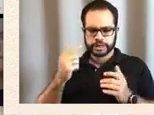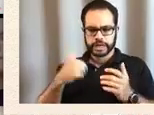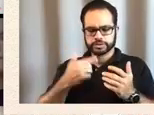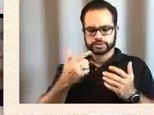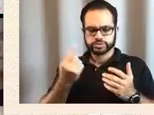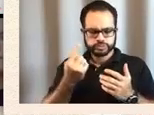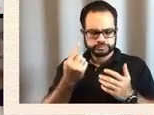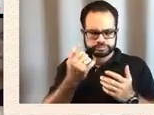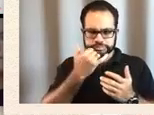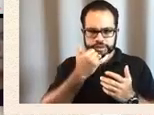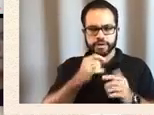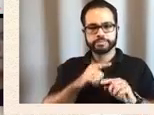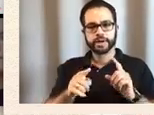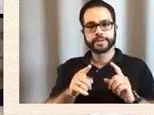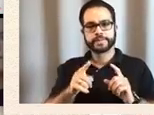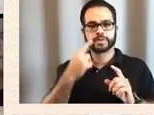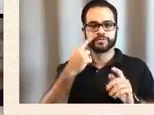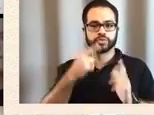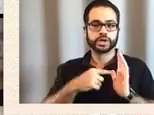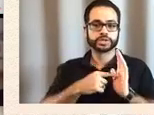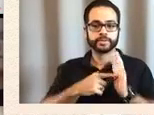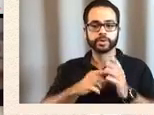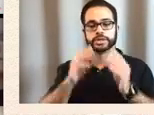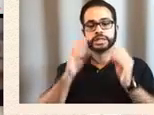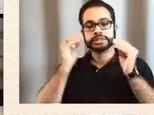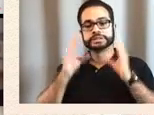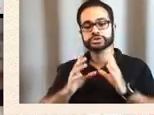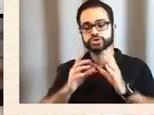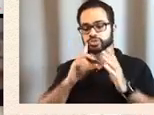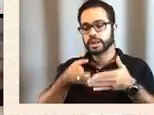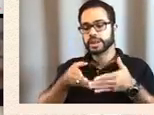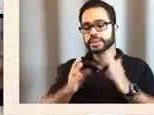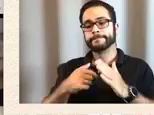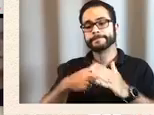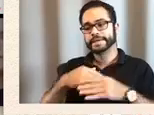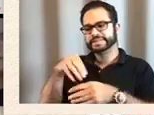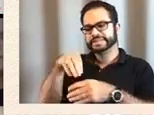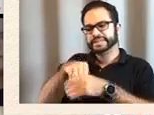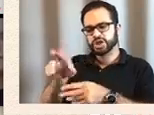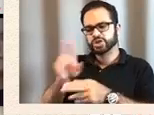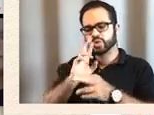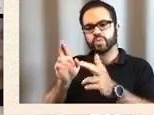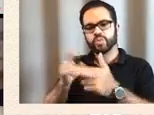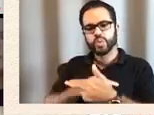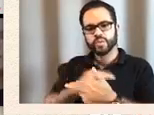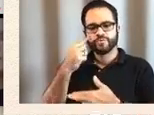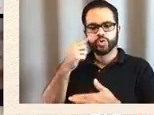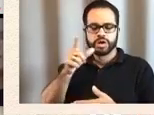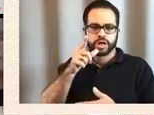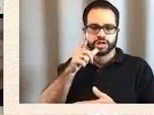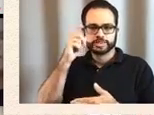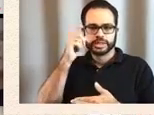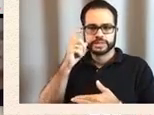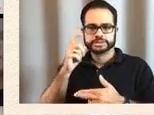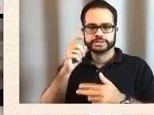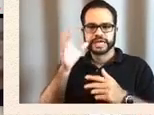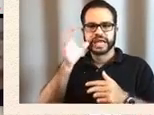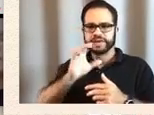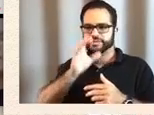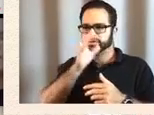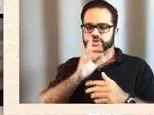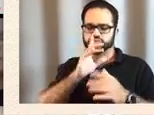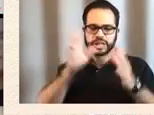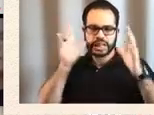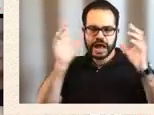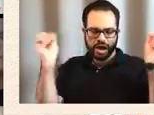for example, teachers would let me sit in their classrooms during lunch because the cafeteria was too loud for me. You know, I just couldn't take it sitting in there.